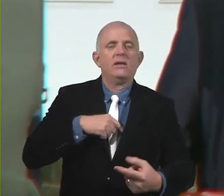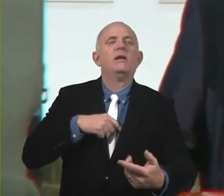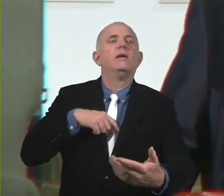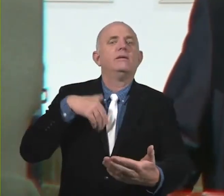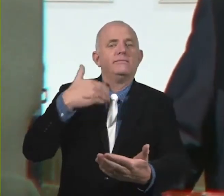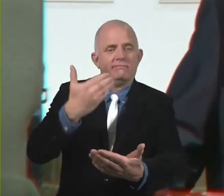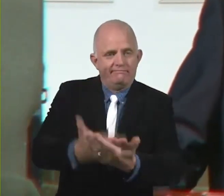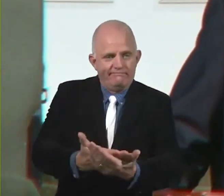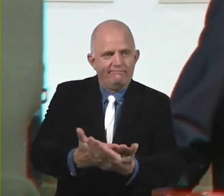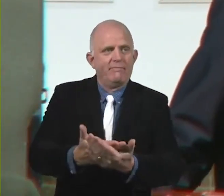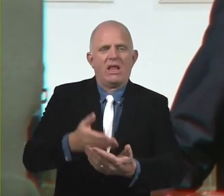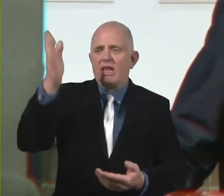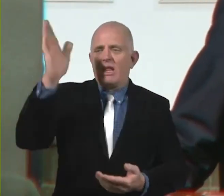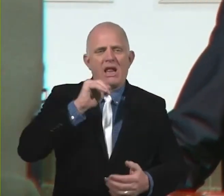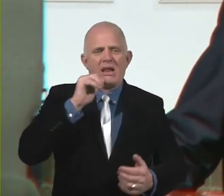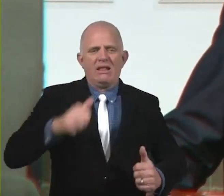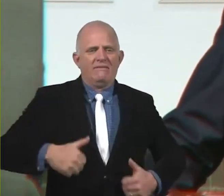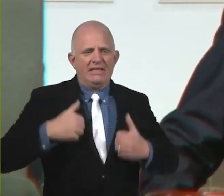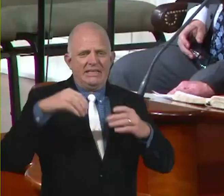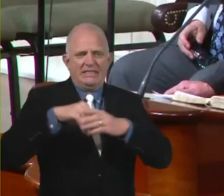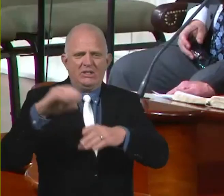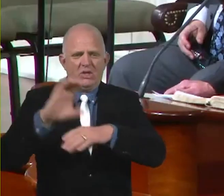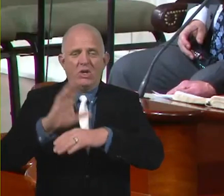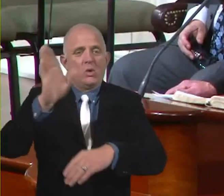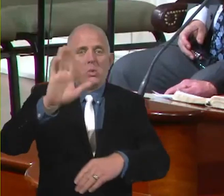He doesn't live at church. He lives in us.